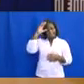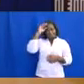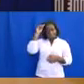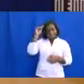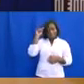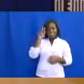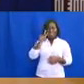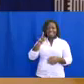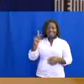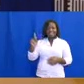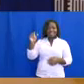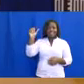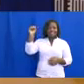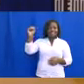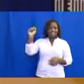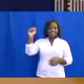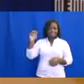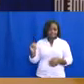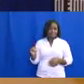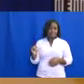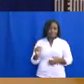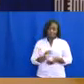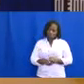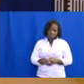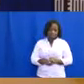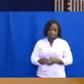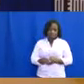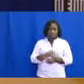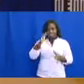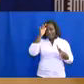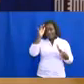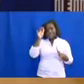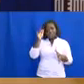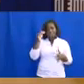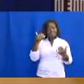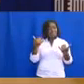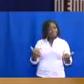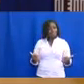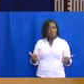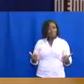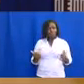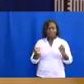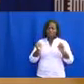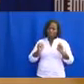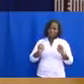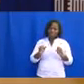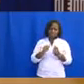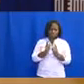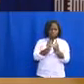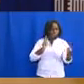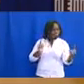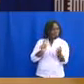Honorable K.K. Sam. E.J. Sam to me and many whose efforts in enforcing social